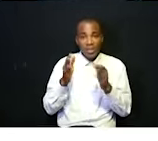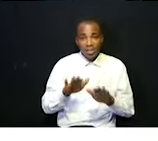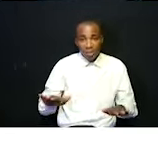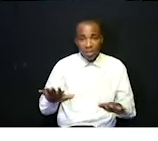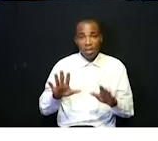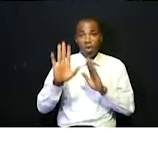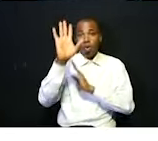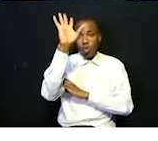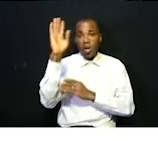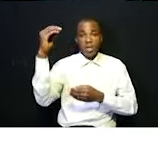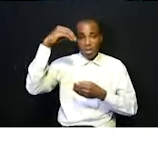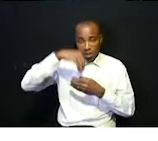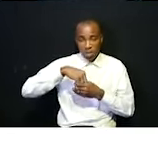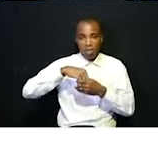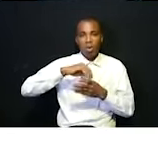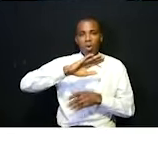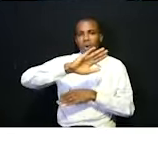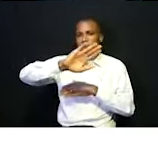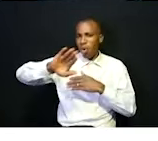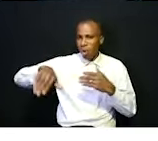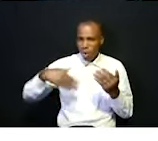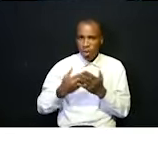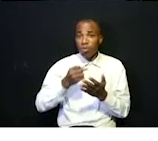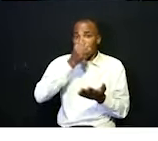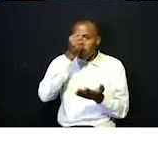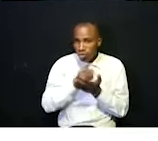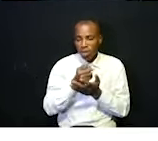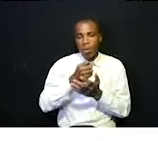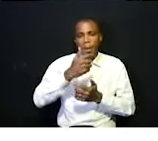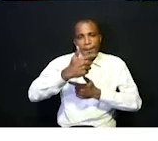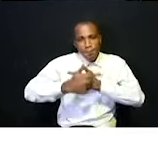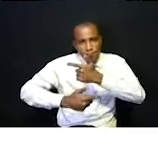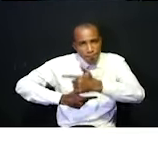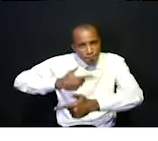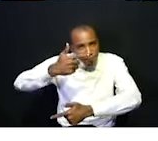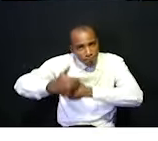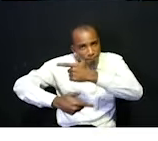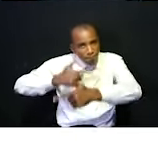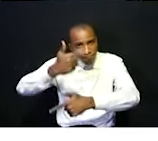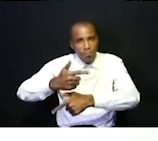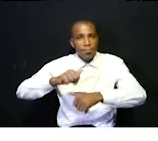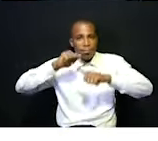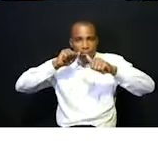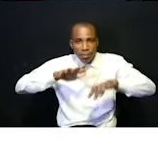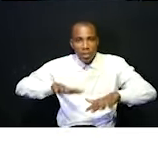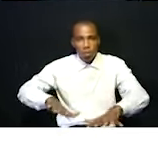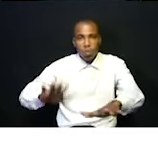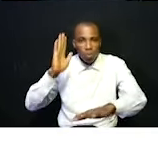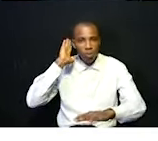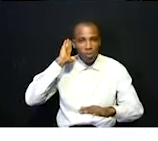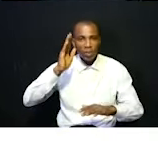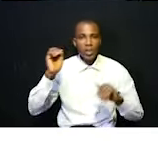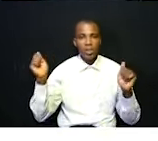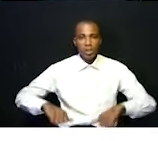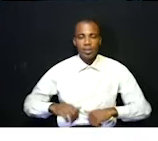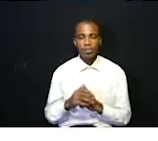children and the entire household into it, you are sure of generational blessings. Then you deform a lucky tree, and not just say, I worry